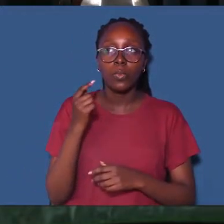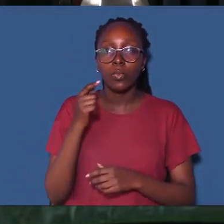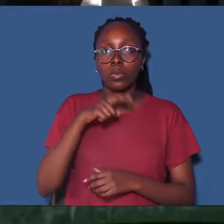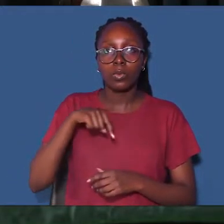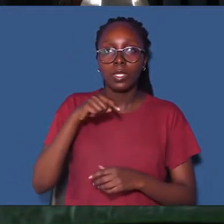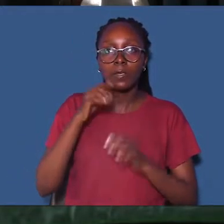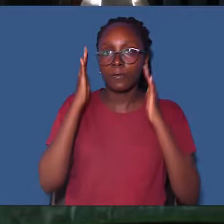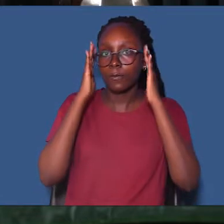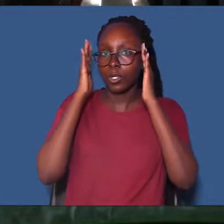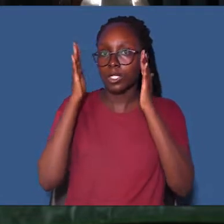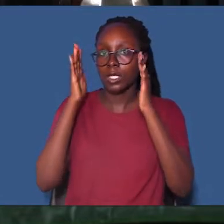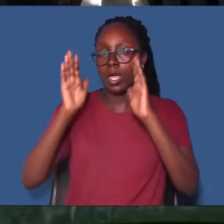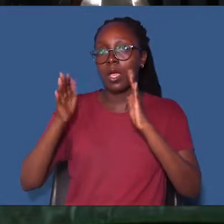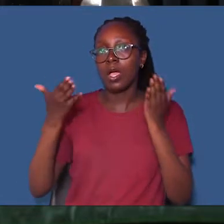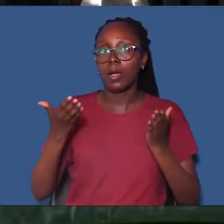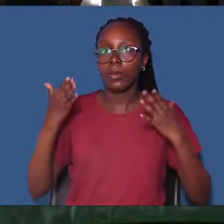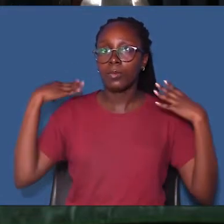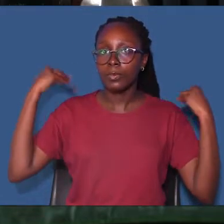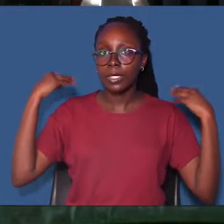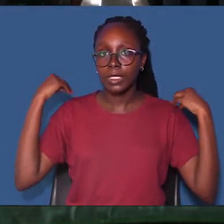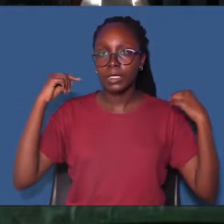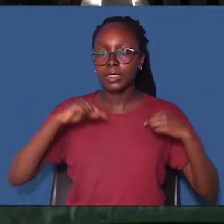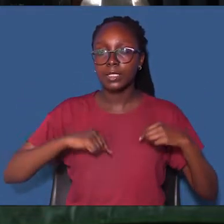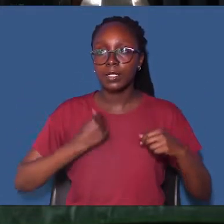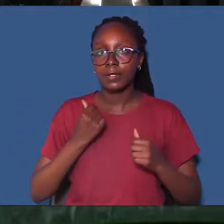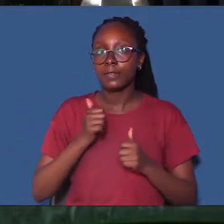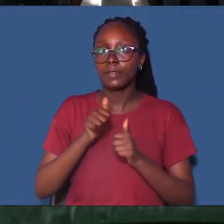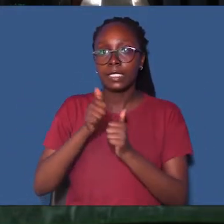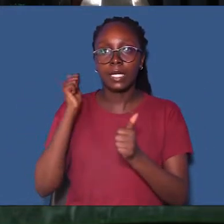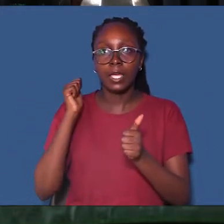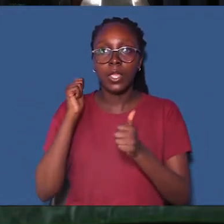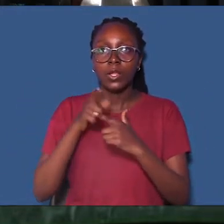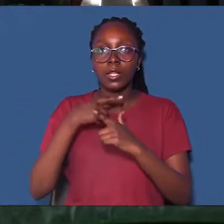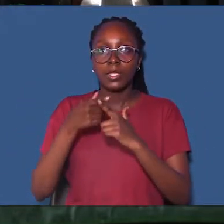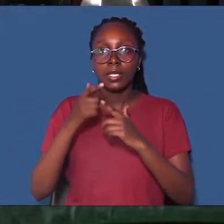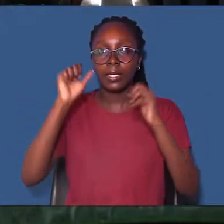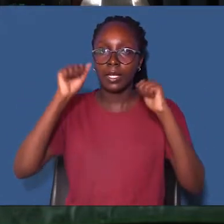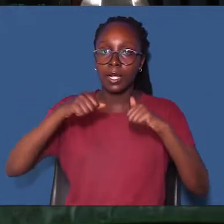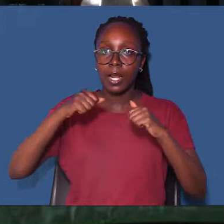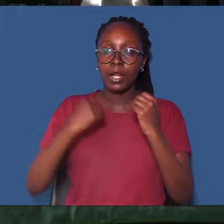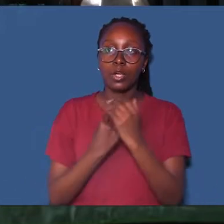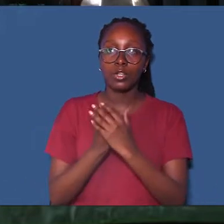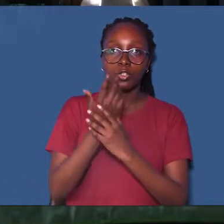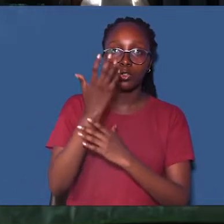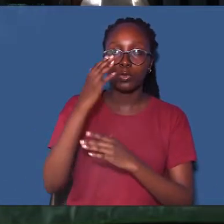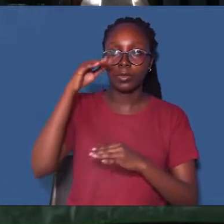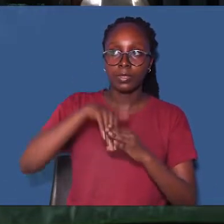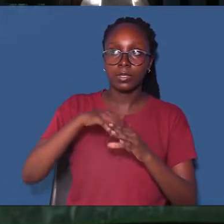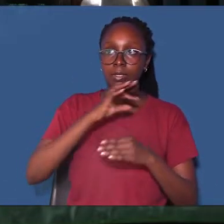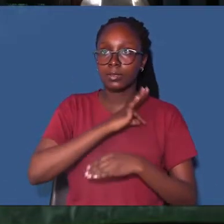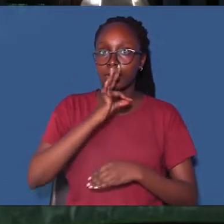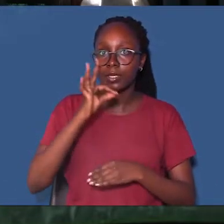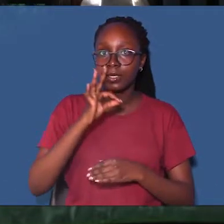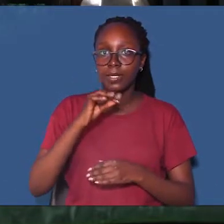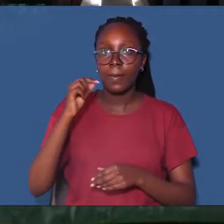to practice self-denial so that we can grow in the Spirit. I'll